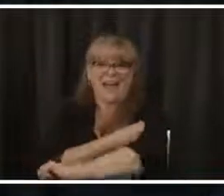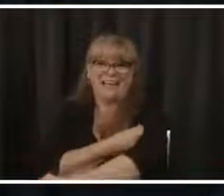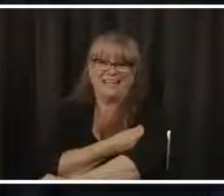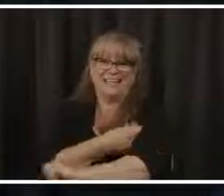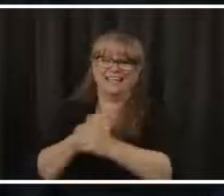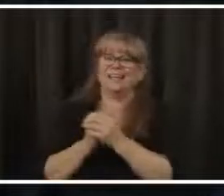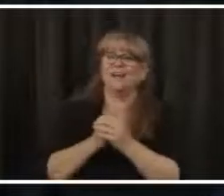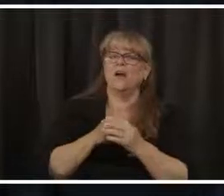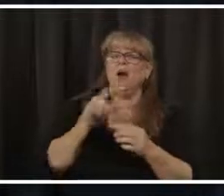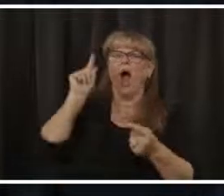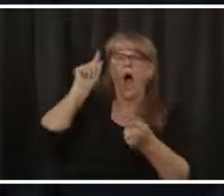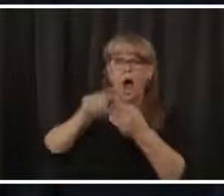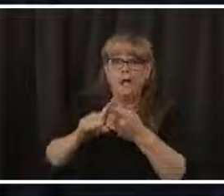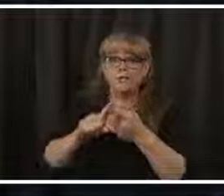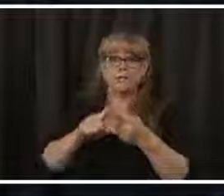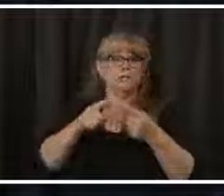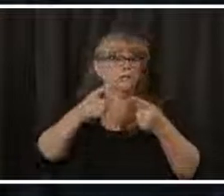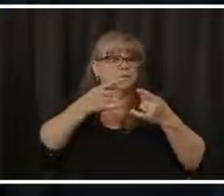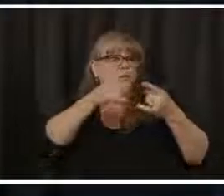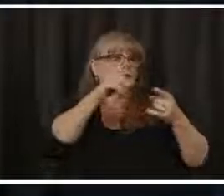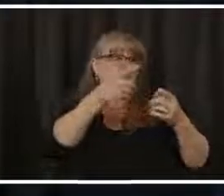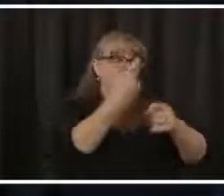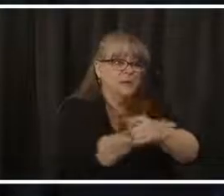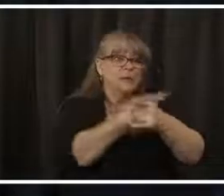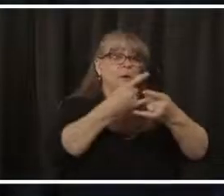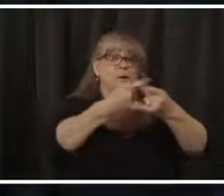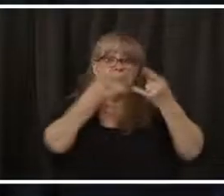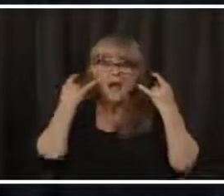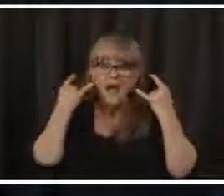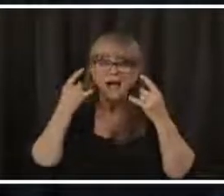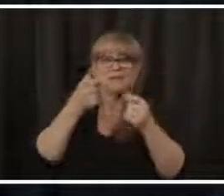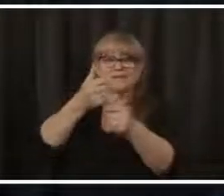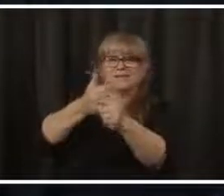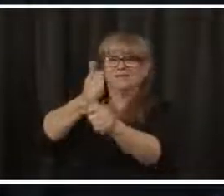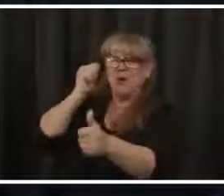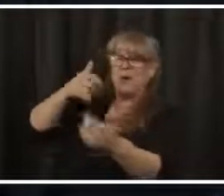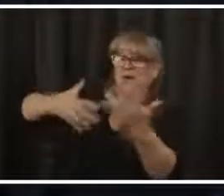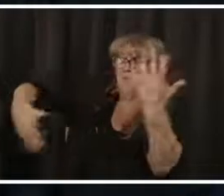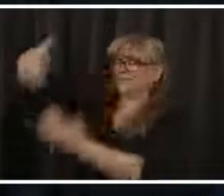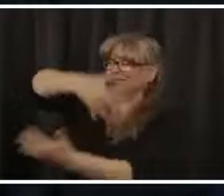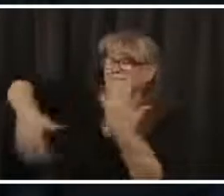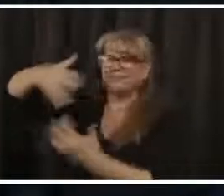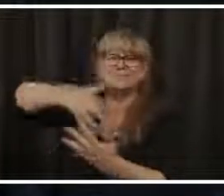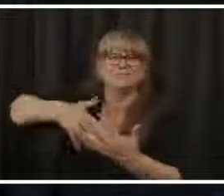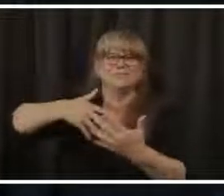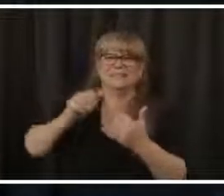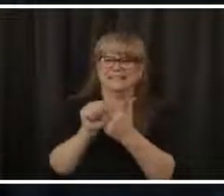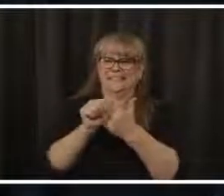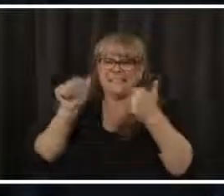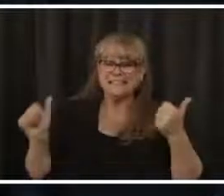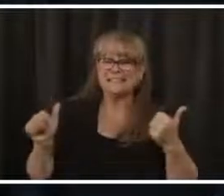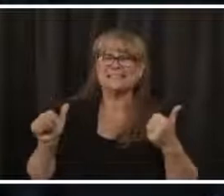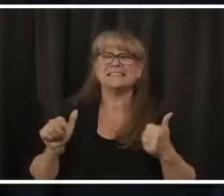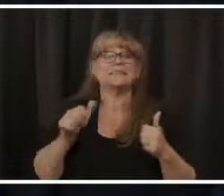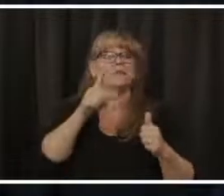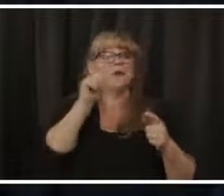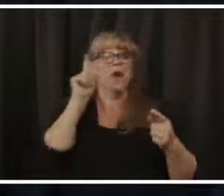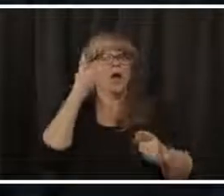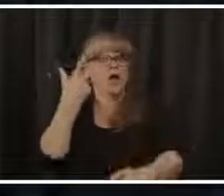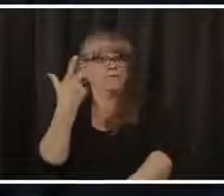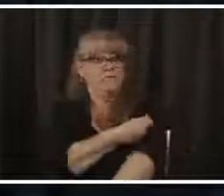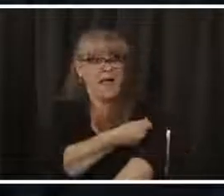wear a mask and avoid social gatherings. Once you're vaccinated, you can return to the lifestyle that you're accustomed